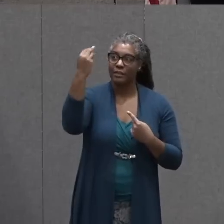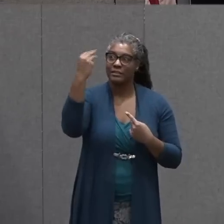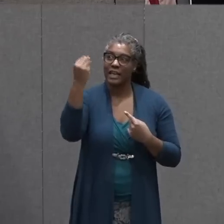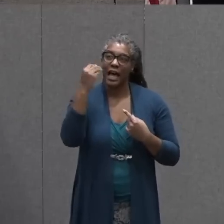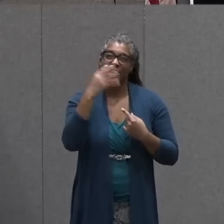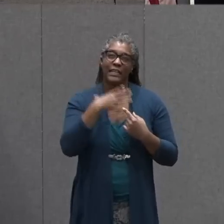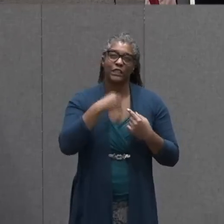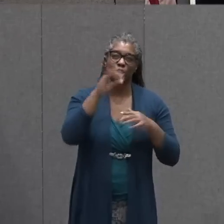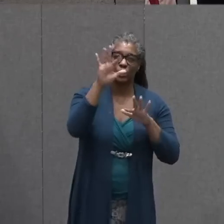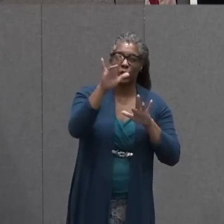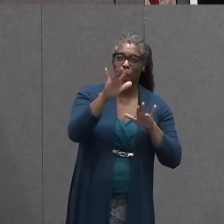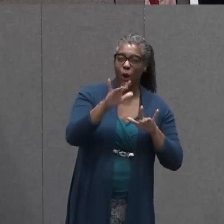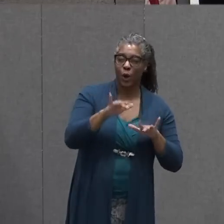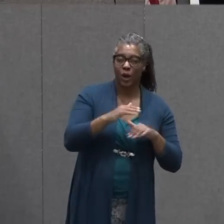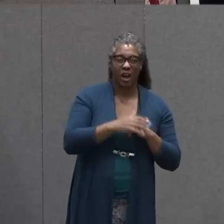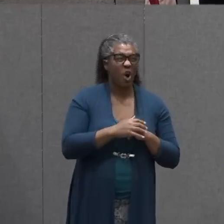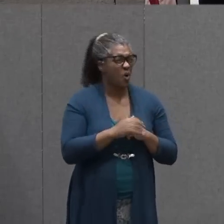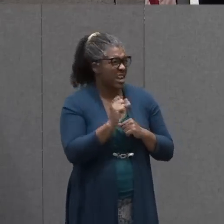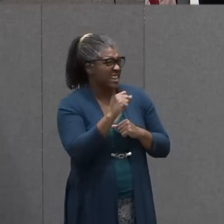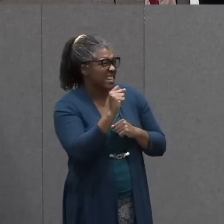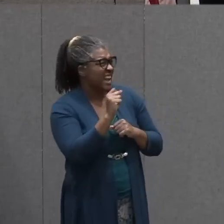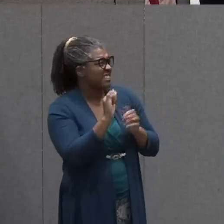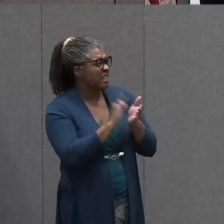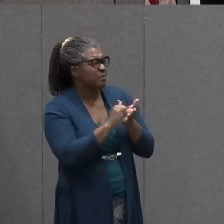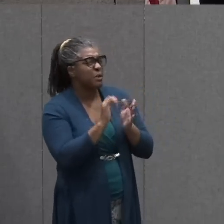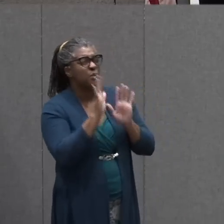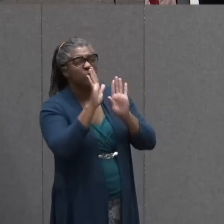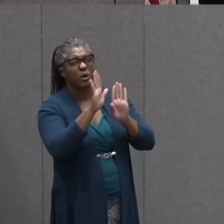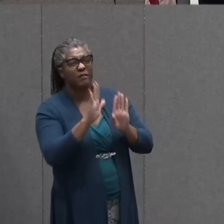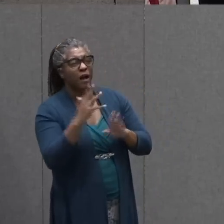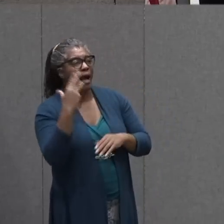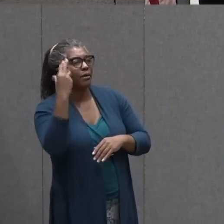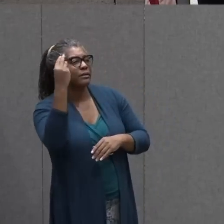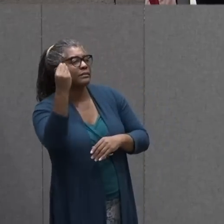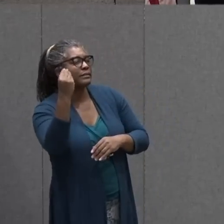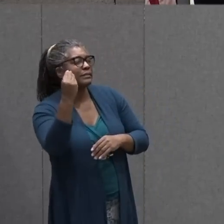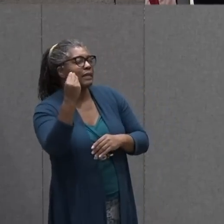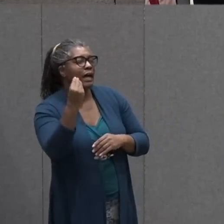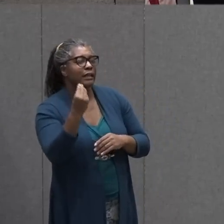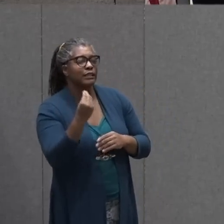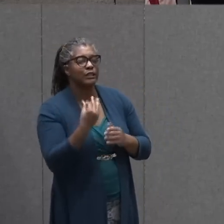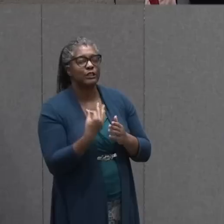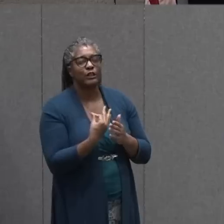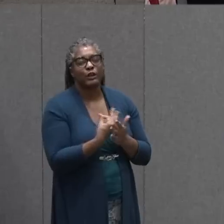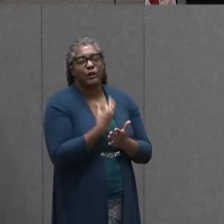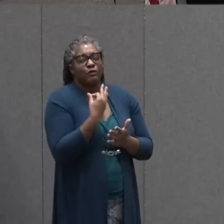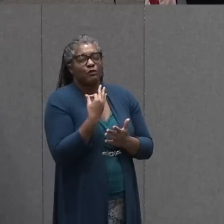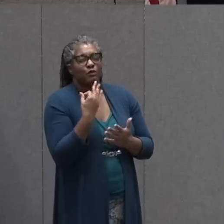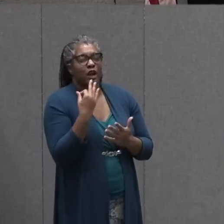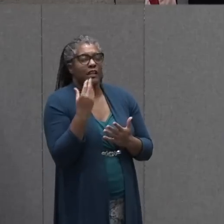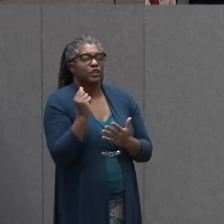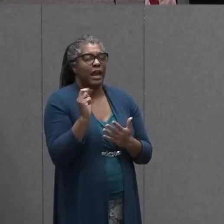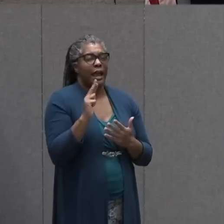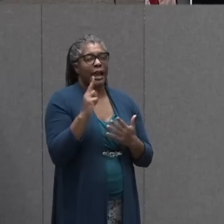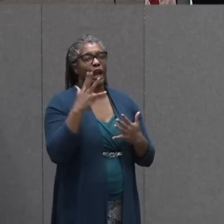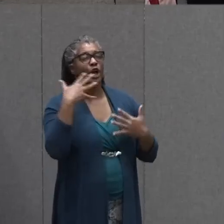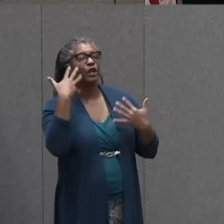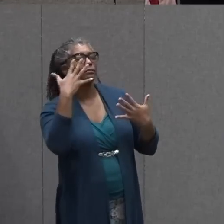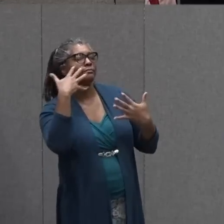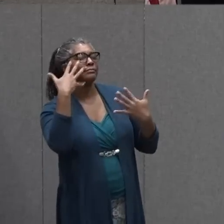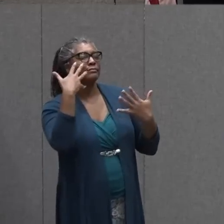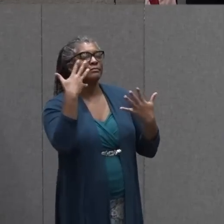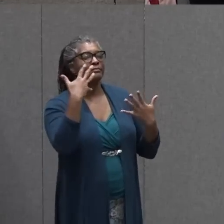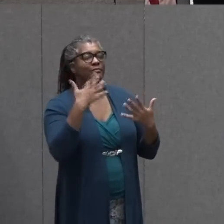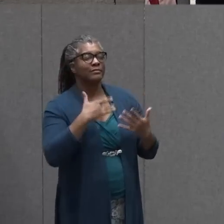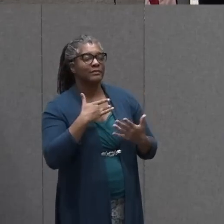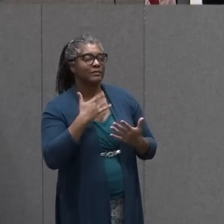fresh air, that would be beautiful poem making right there, without rhyming, with rhyming, making some cinquain poems,